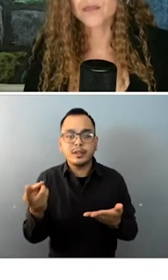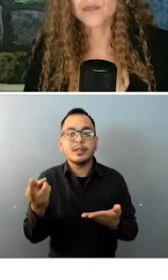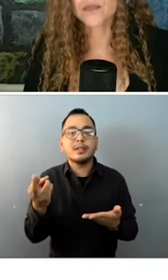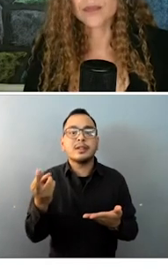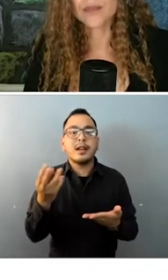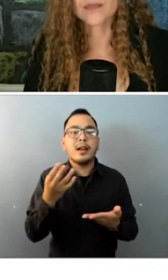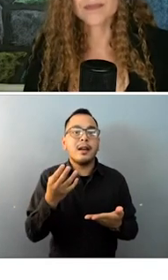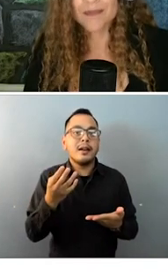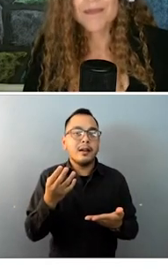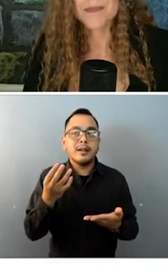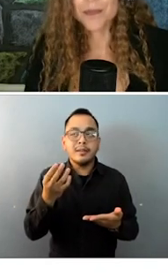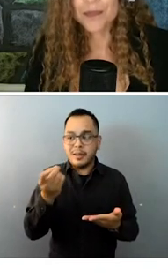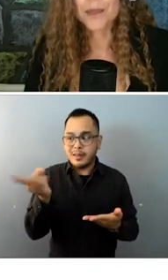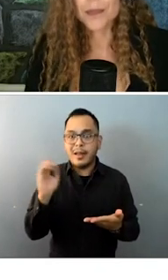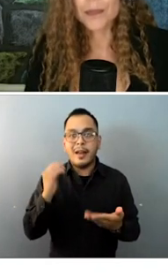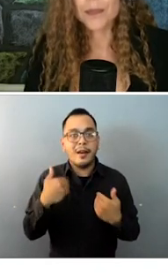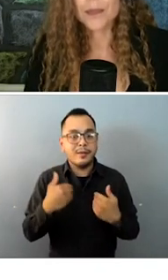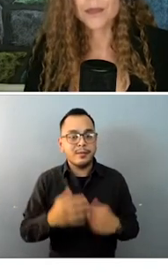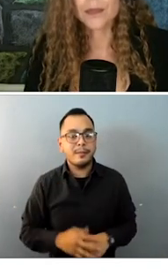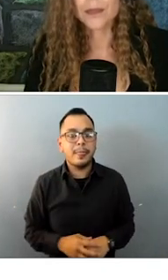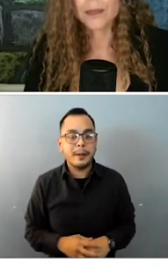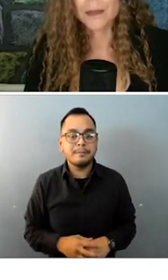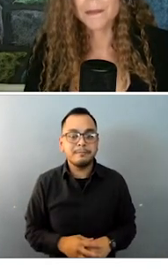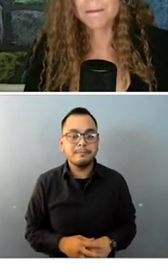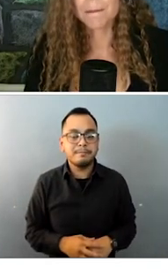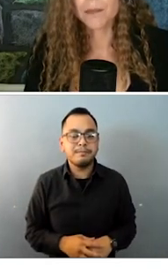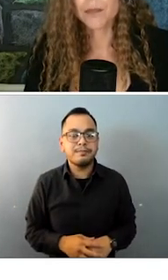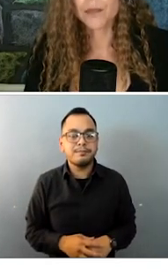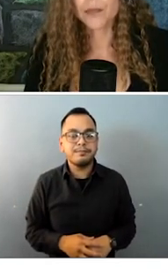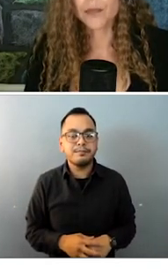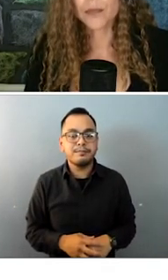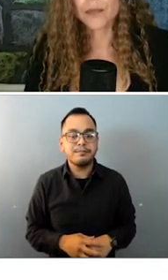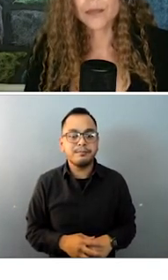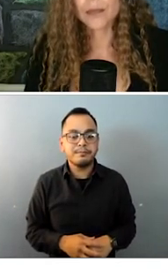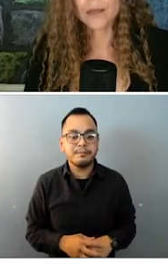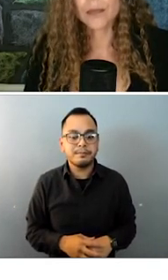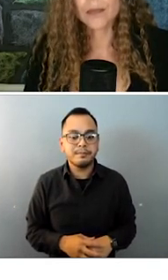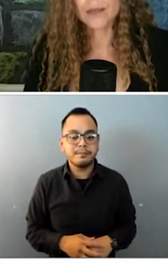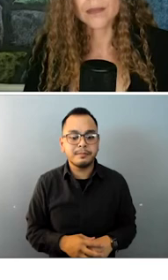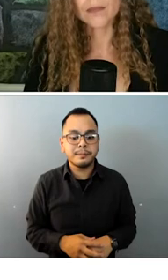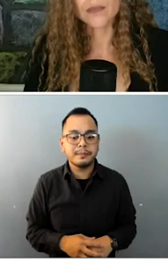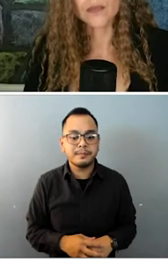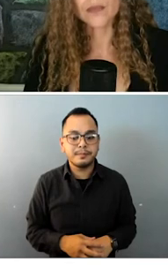the organization has to offer. So first and foremost,